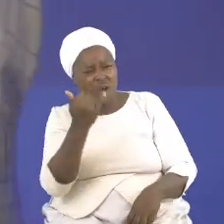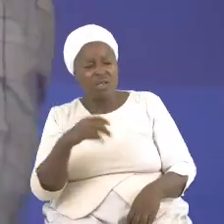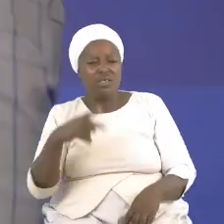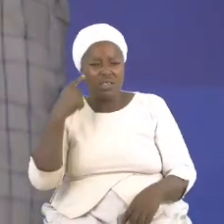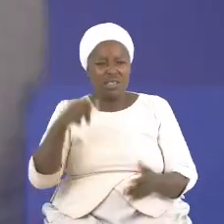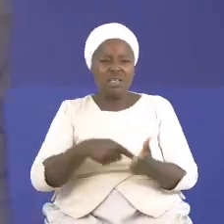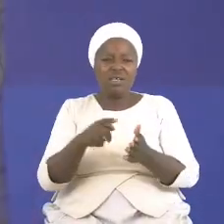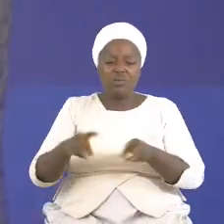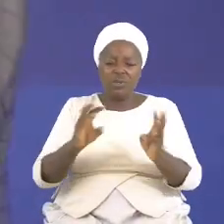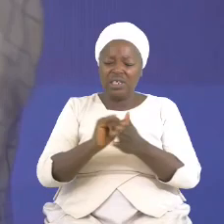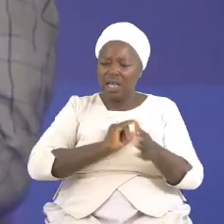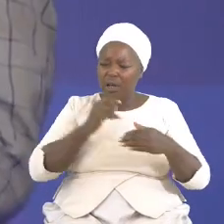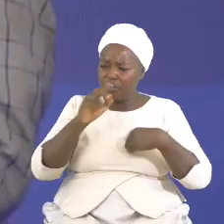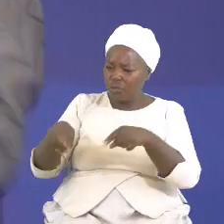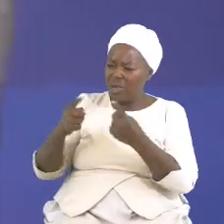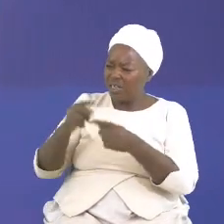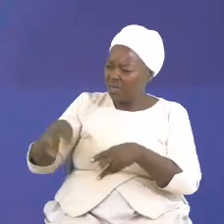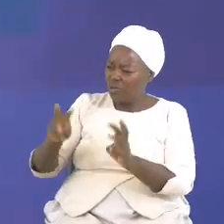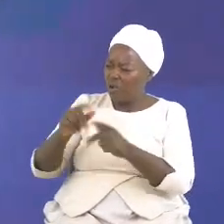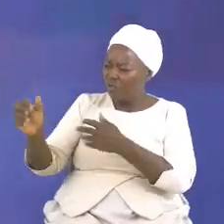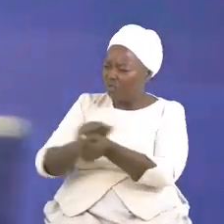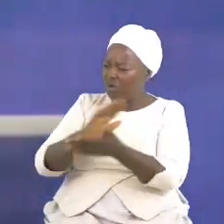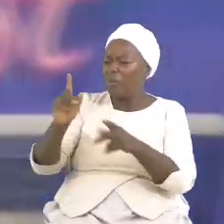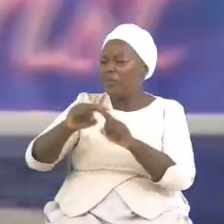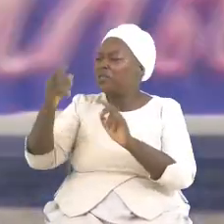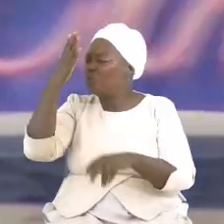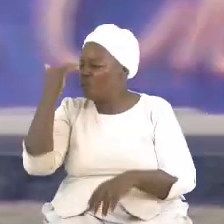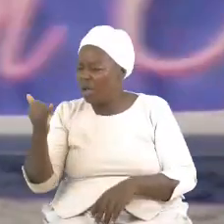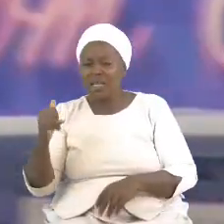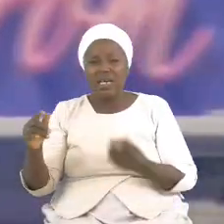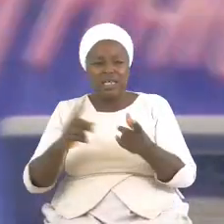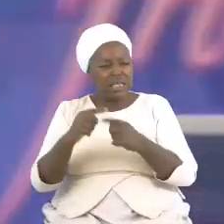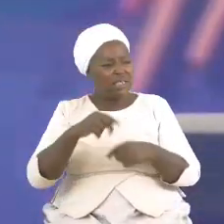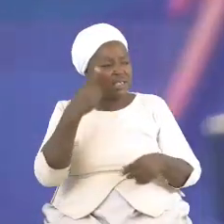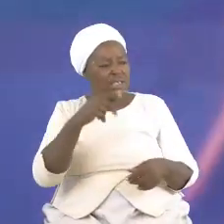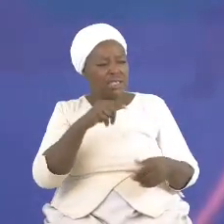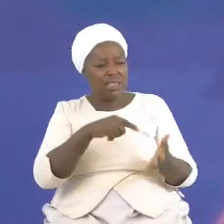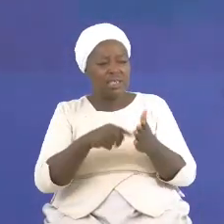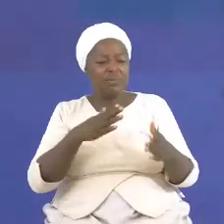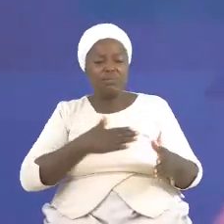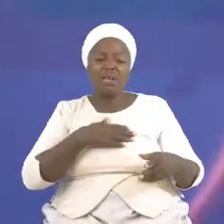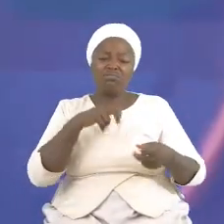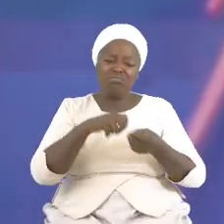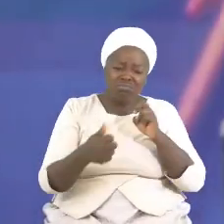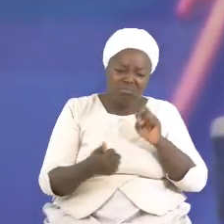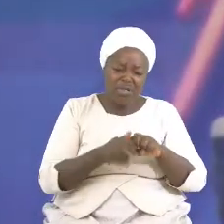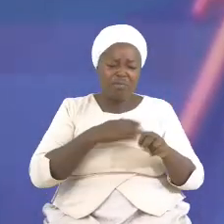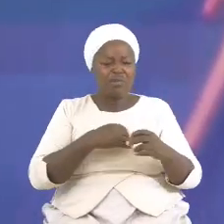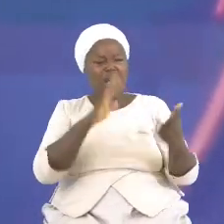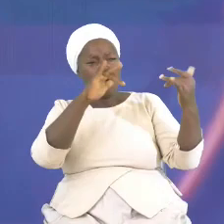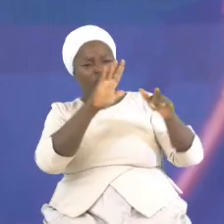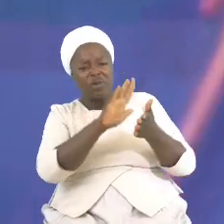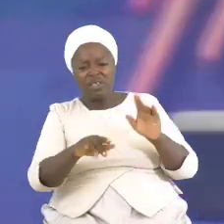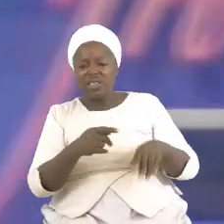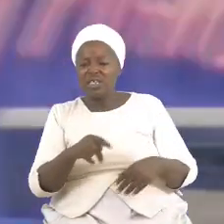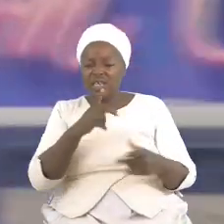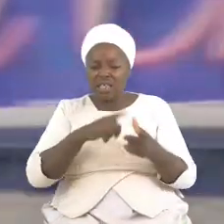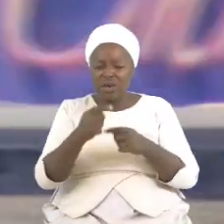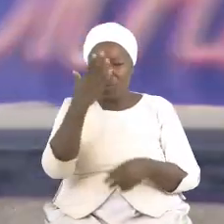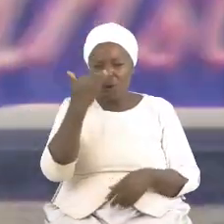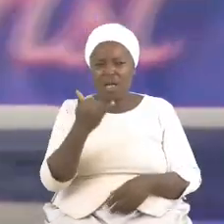a way of destruction. But why? Look at this, my powerlessness and hopelessness. Why? Look